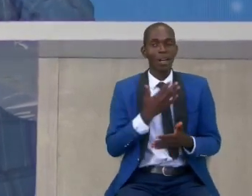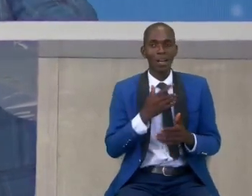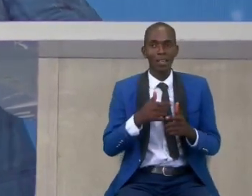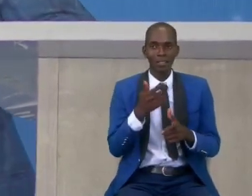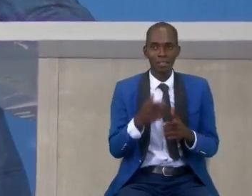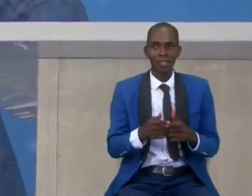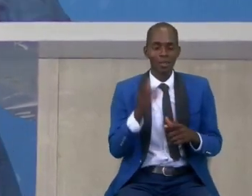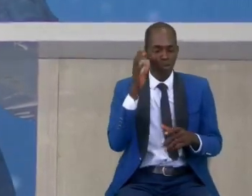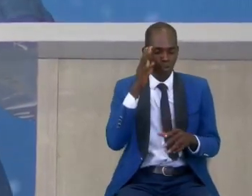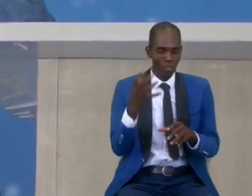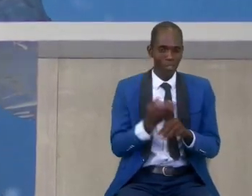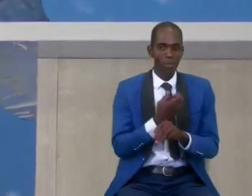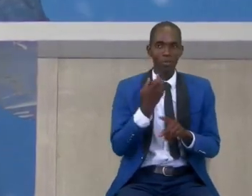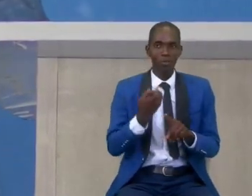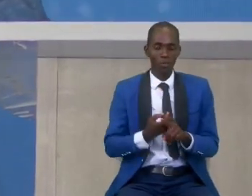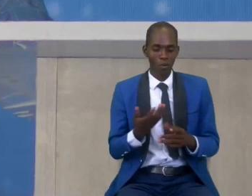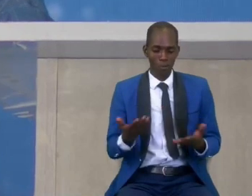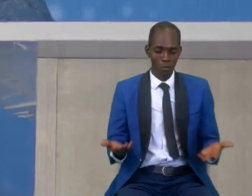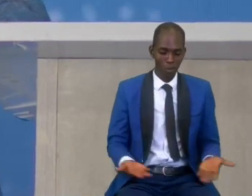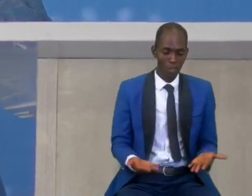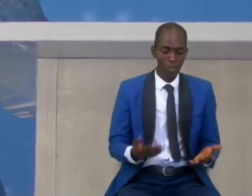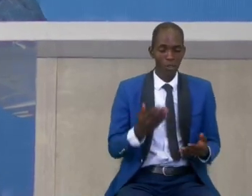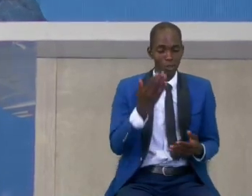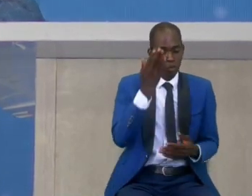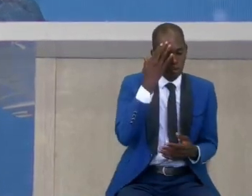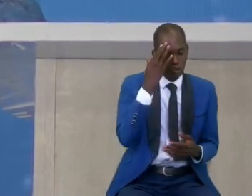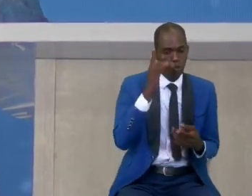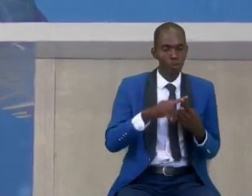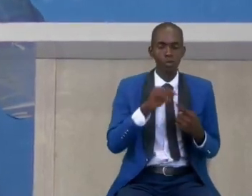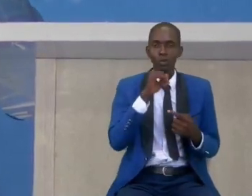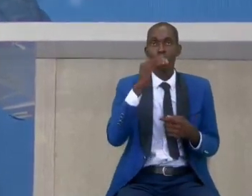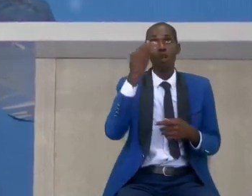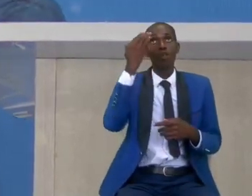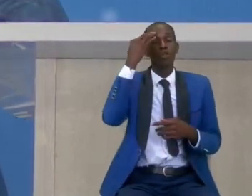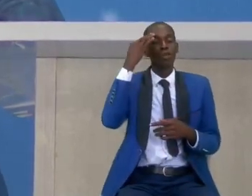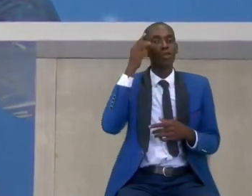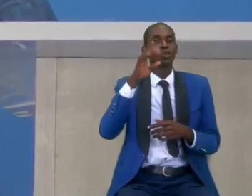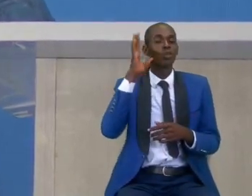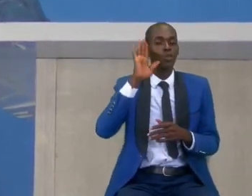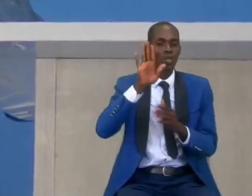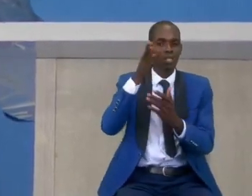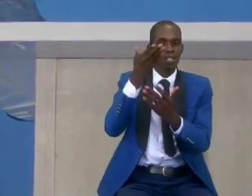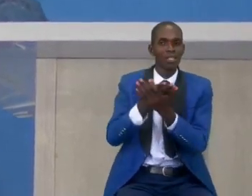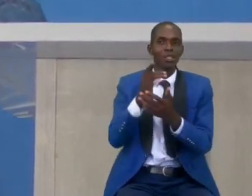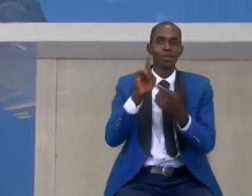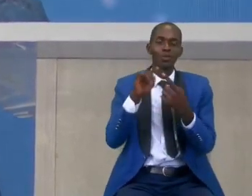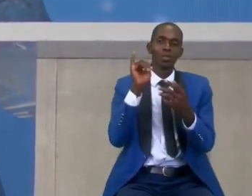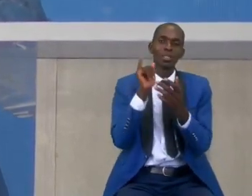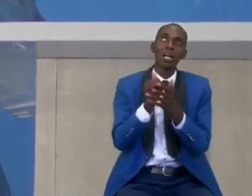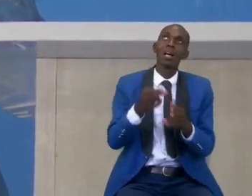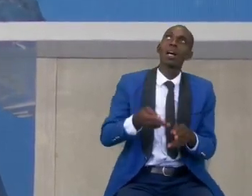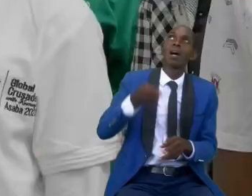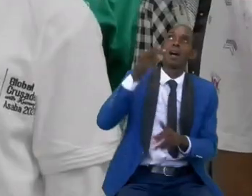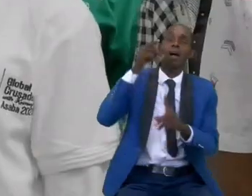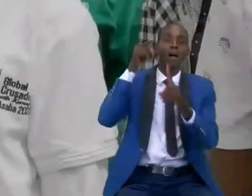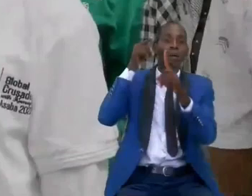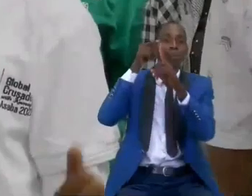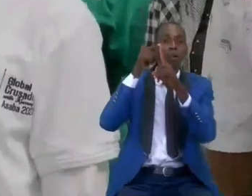unknown. You will get to such a point that enemies on earth will not recognize